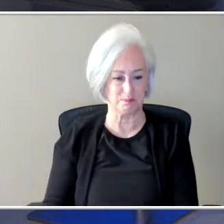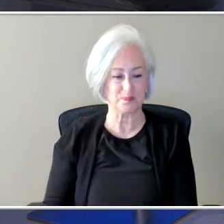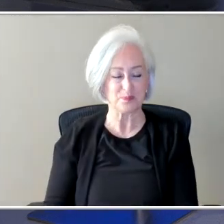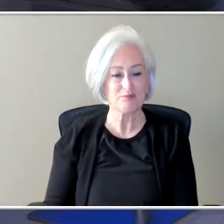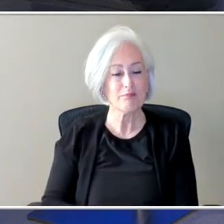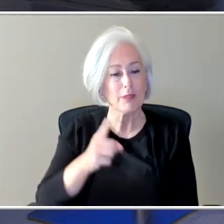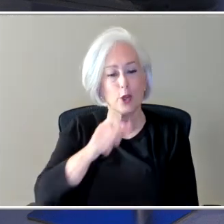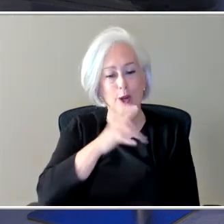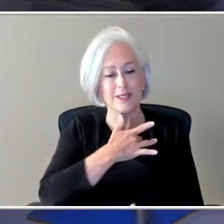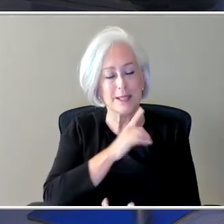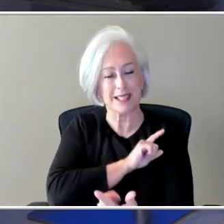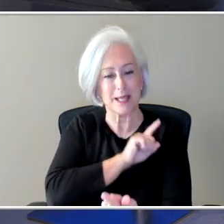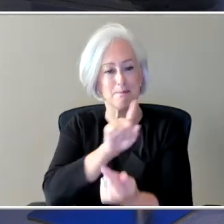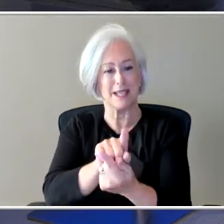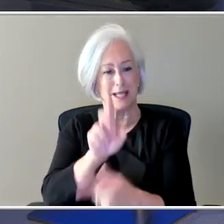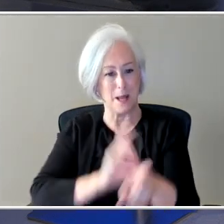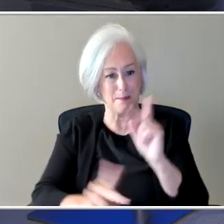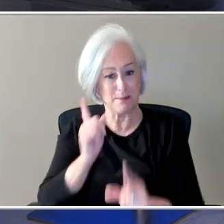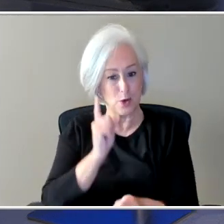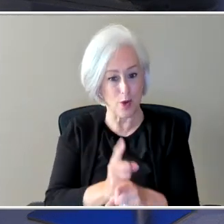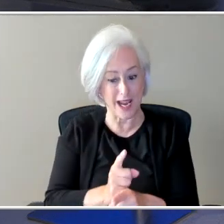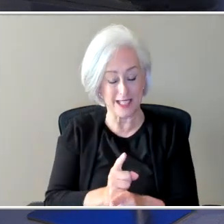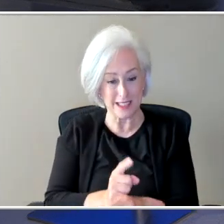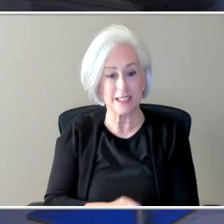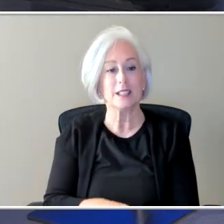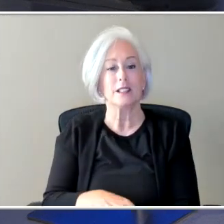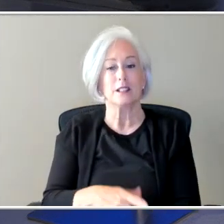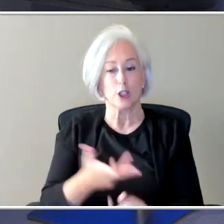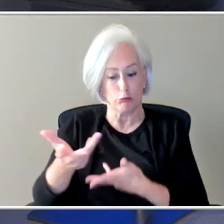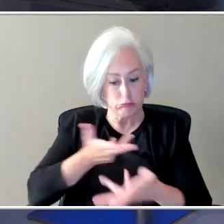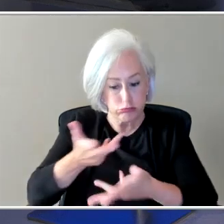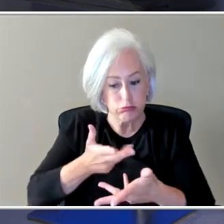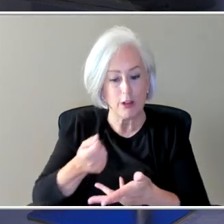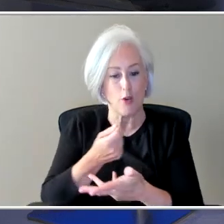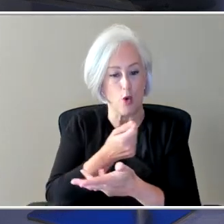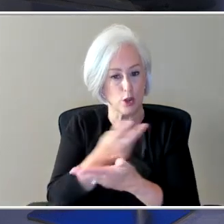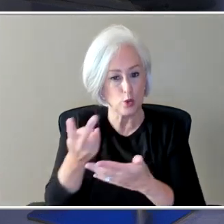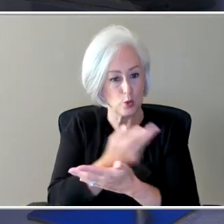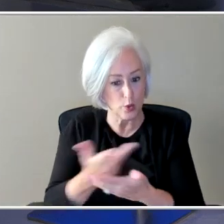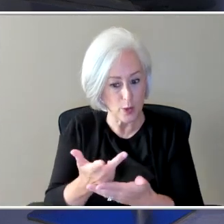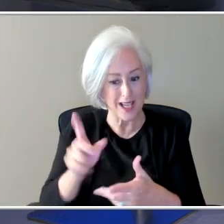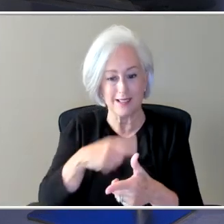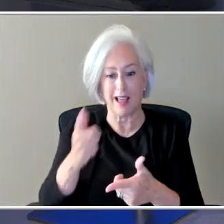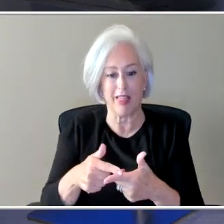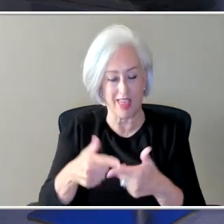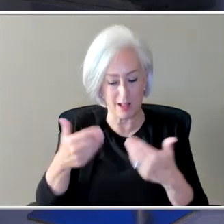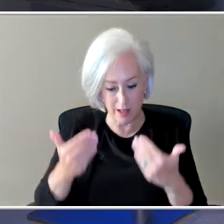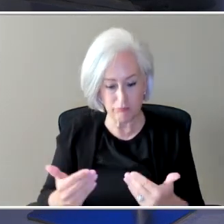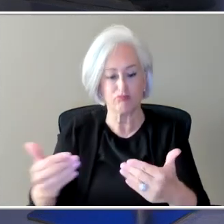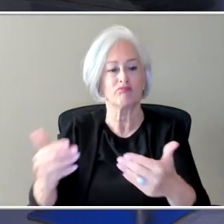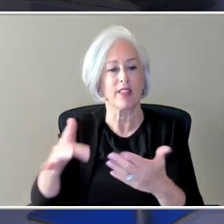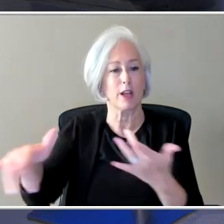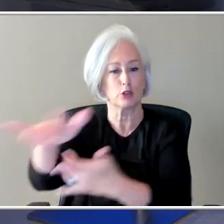meet people, Rhonda. You see them and you're kind of engaged with them for the first couple of weeks, and then they're off onto their journey to getting